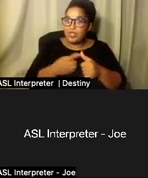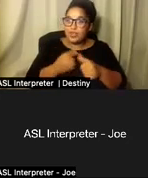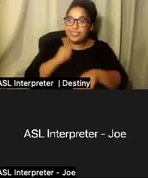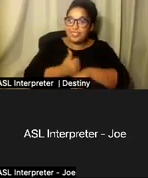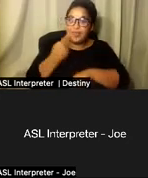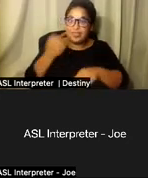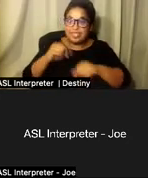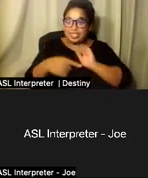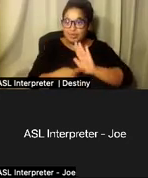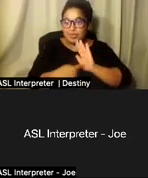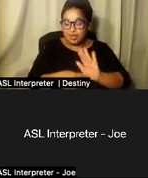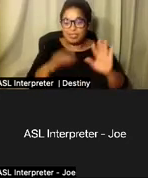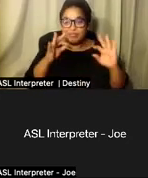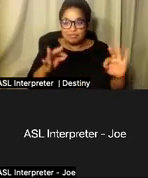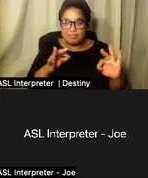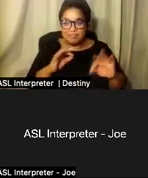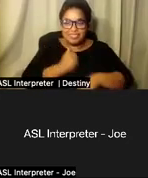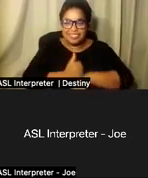demonstrations.